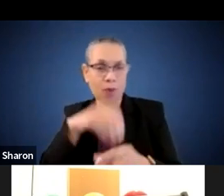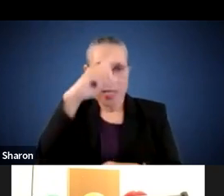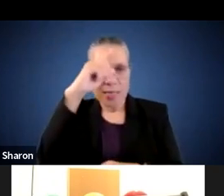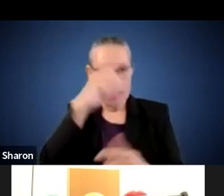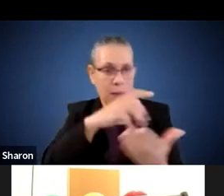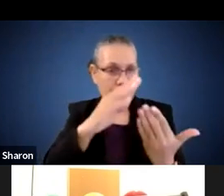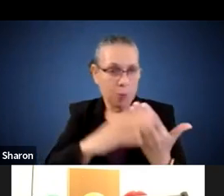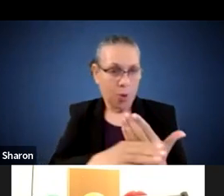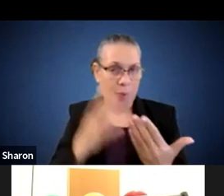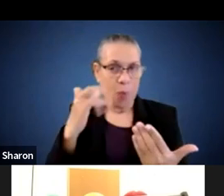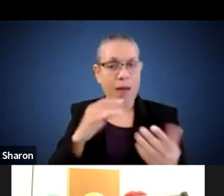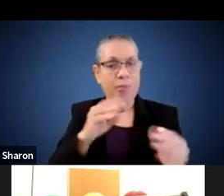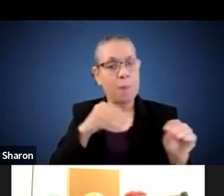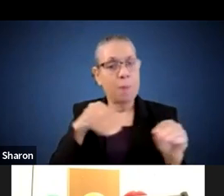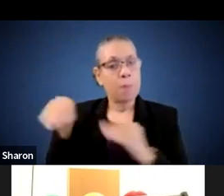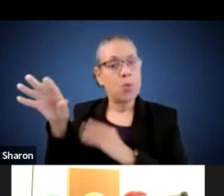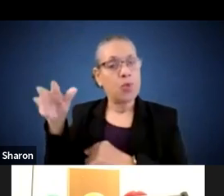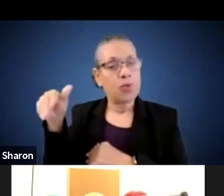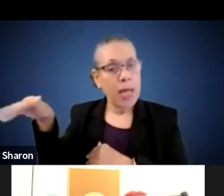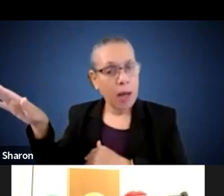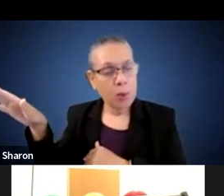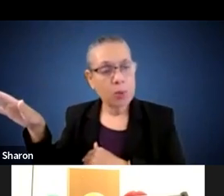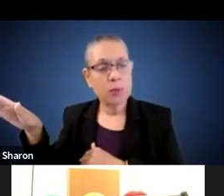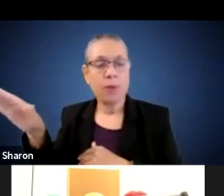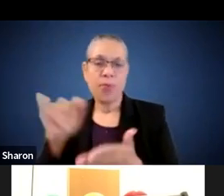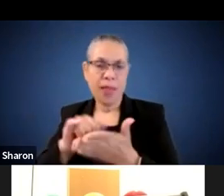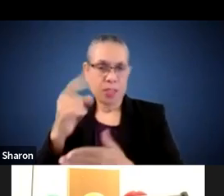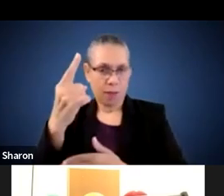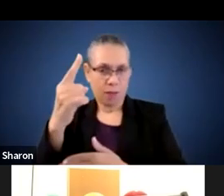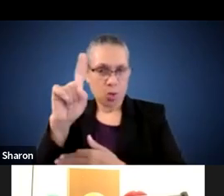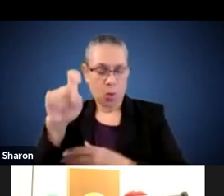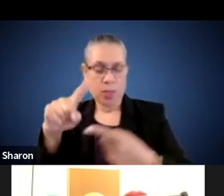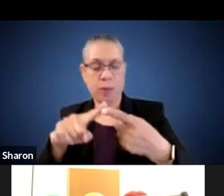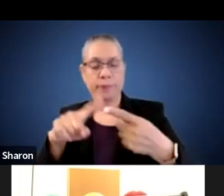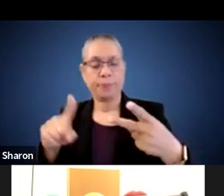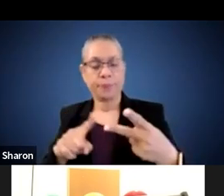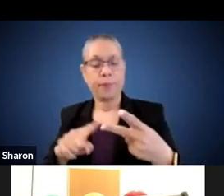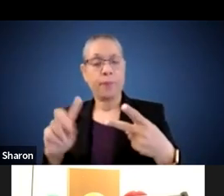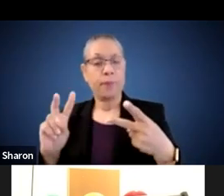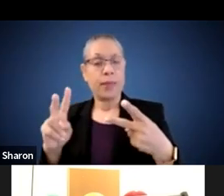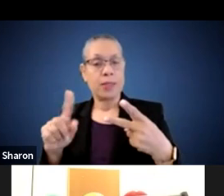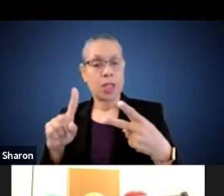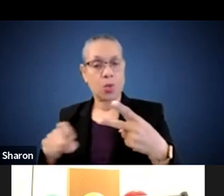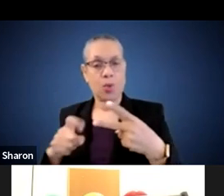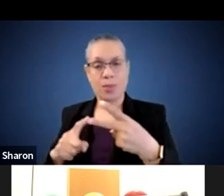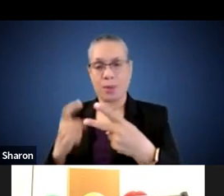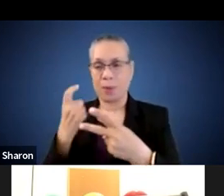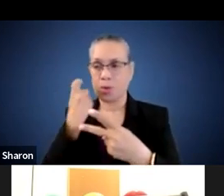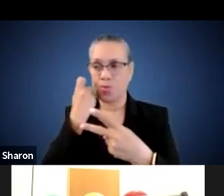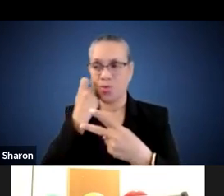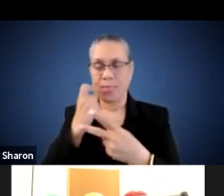district um that's my first question my my second question is sort of related to the most recent